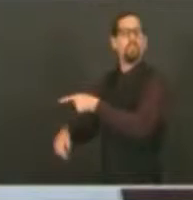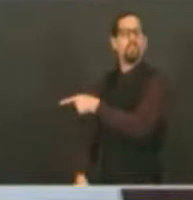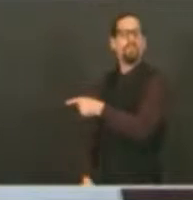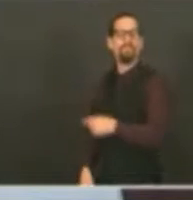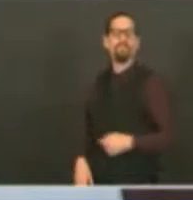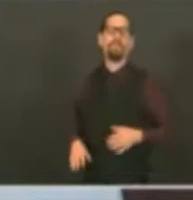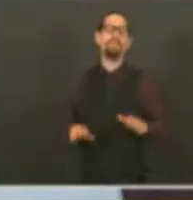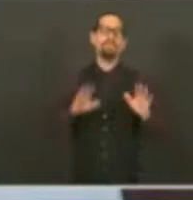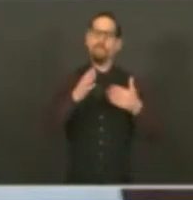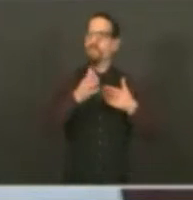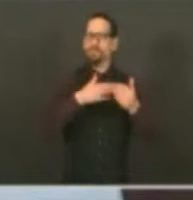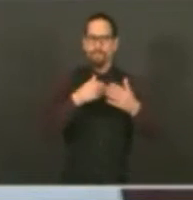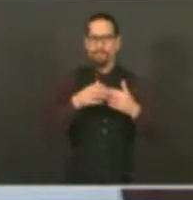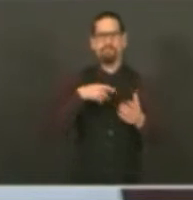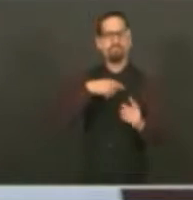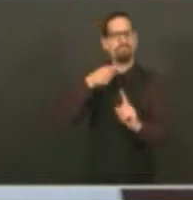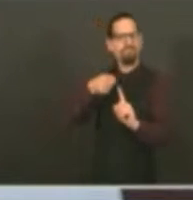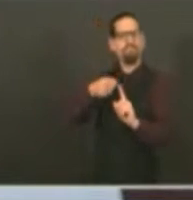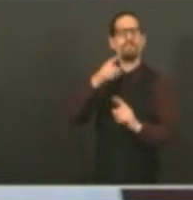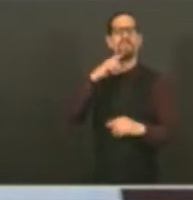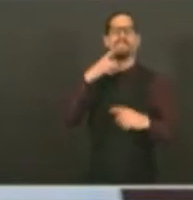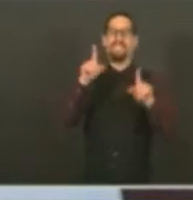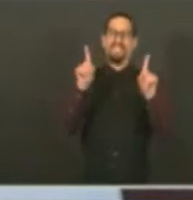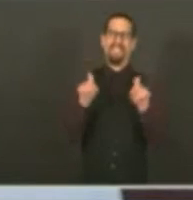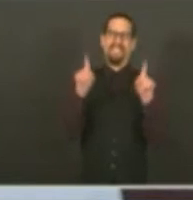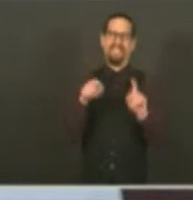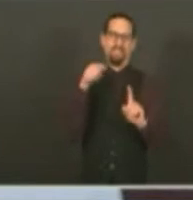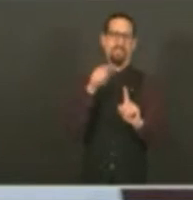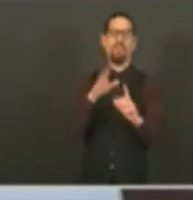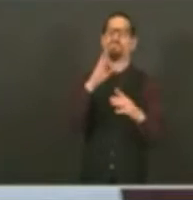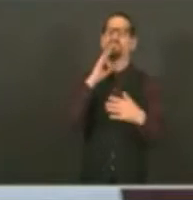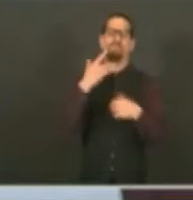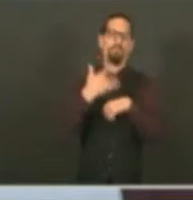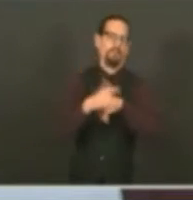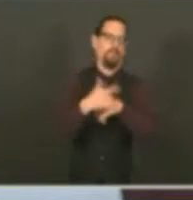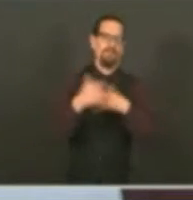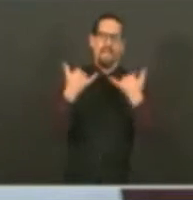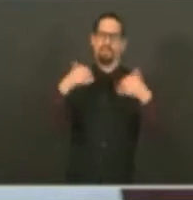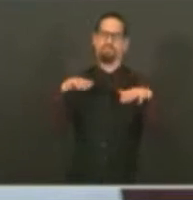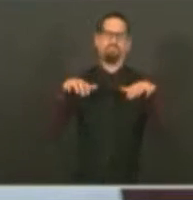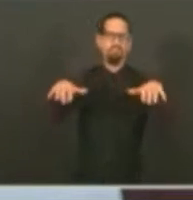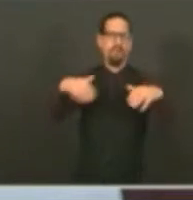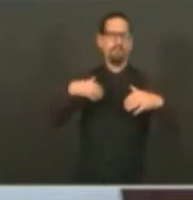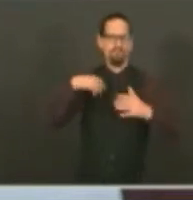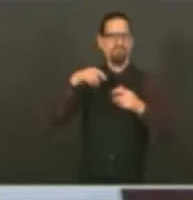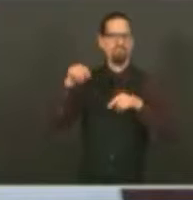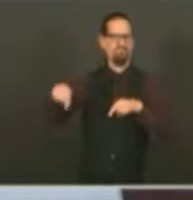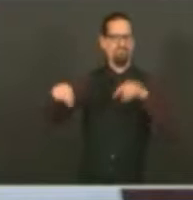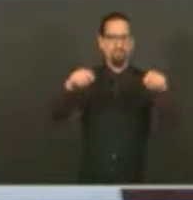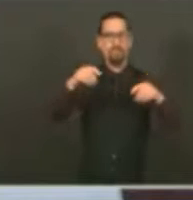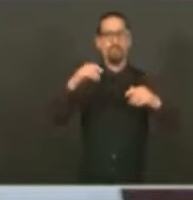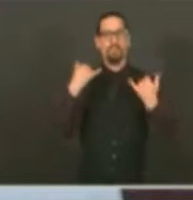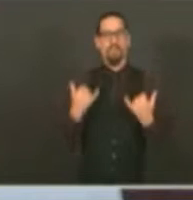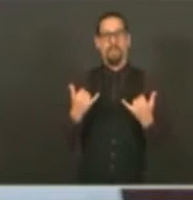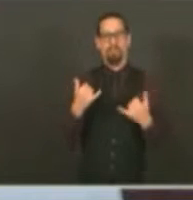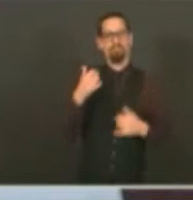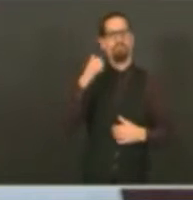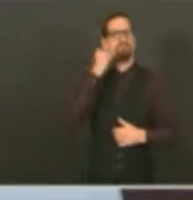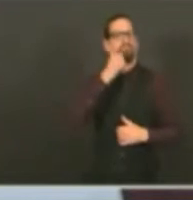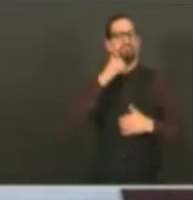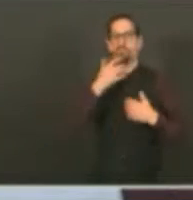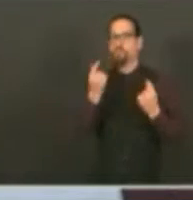today, we have 5,500 daily tests reserved for Rhode Islanders with